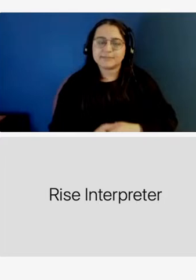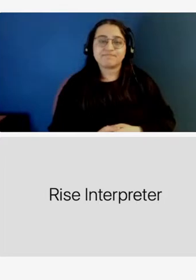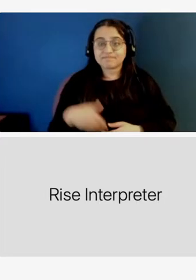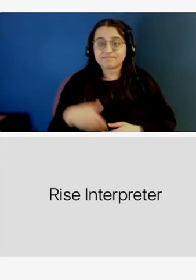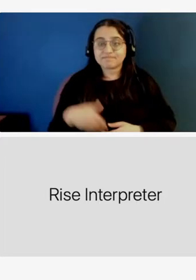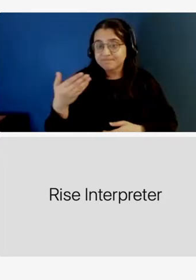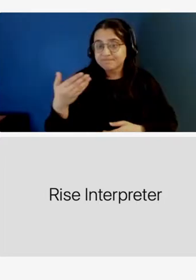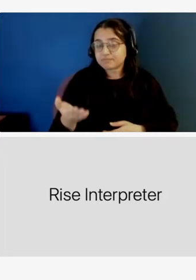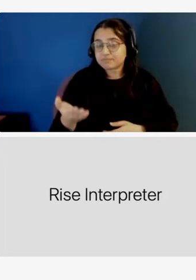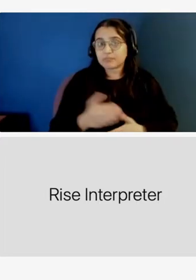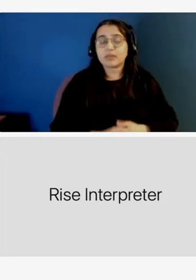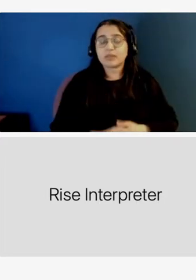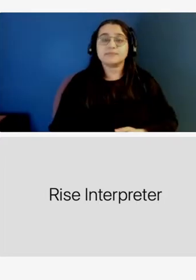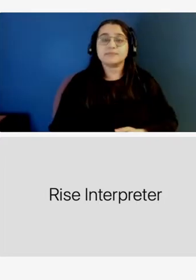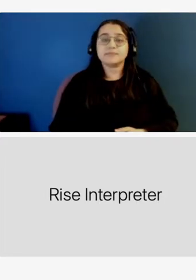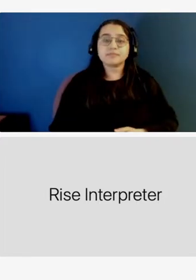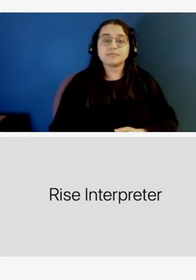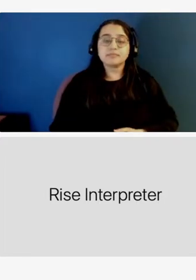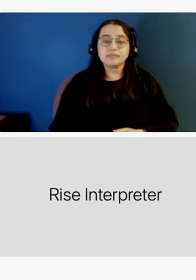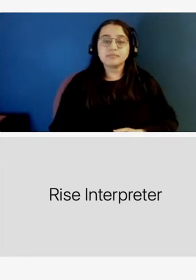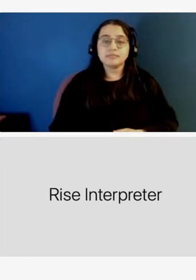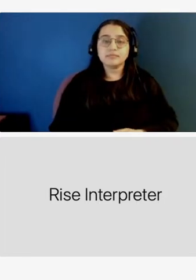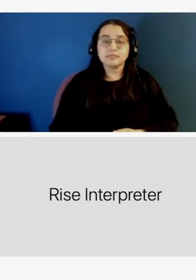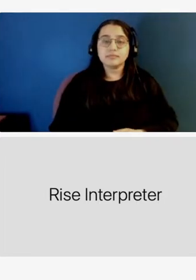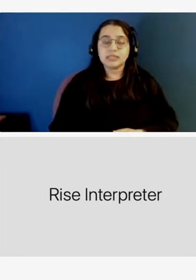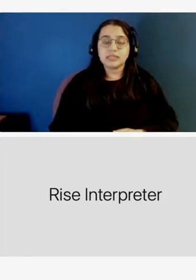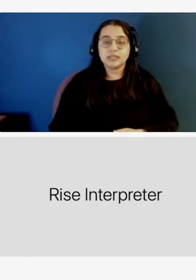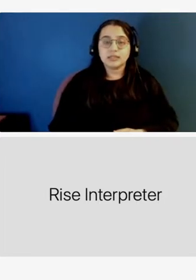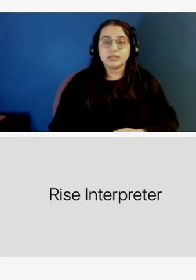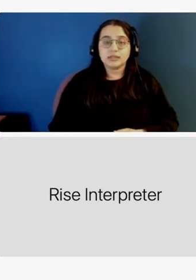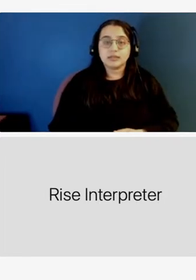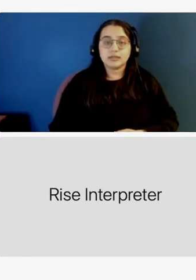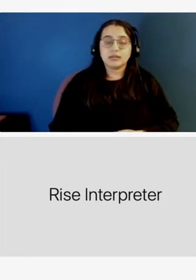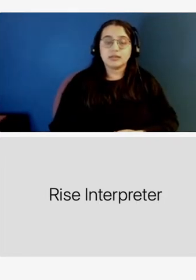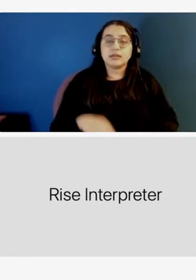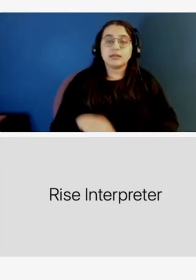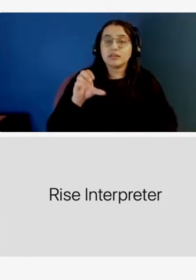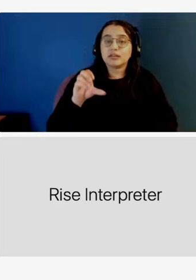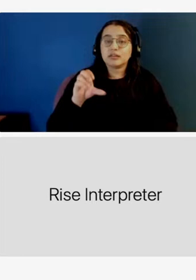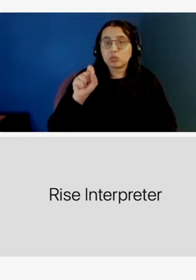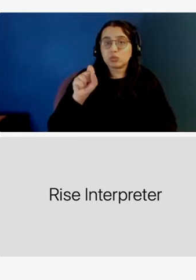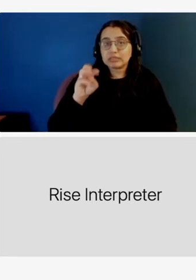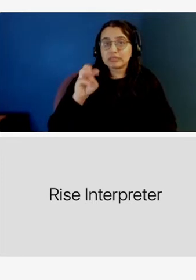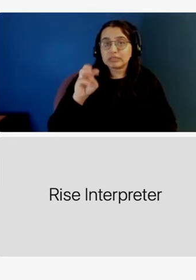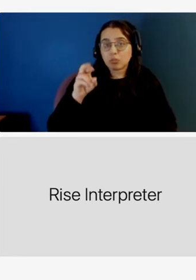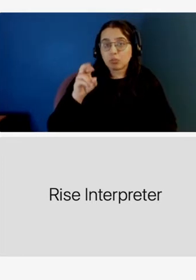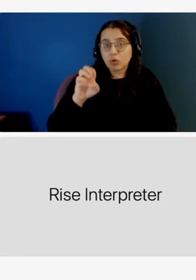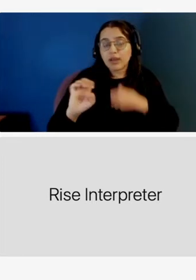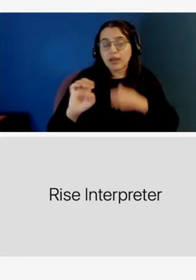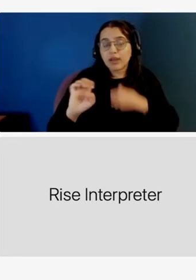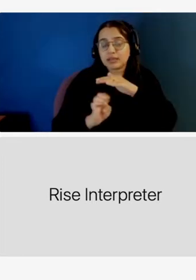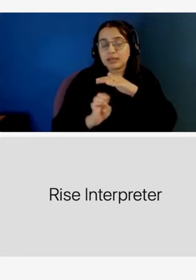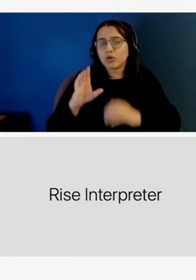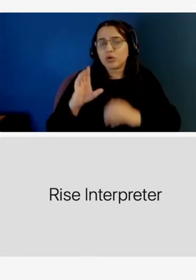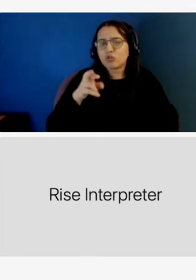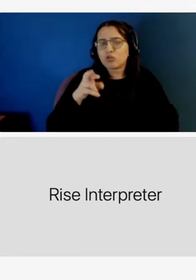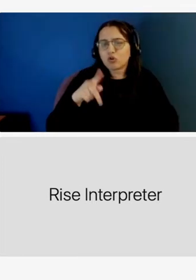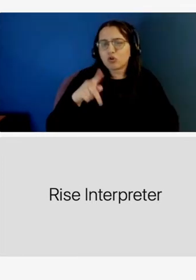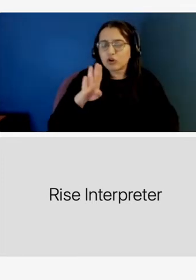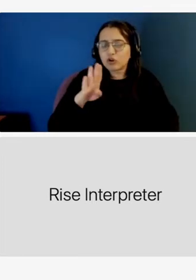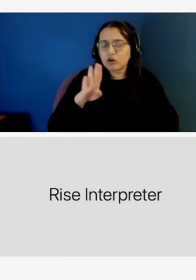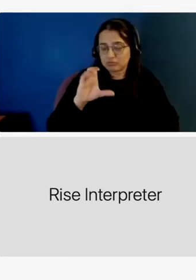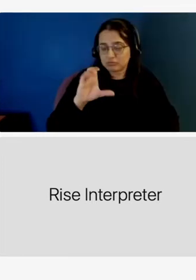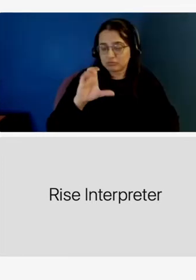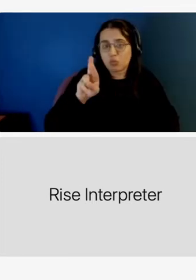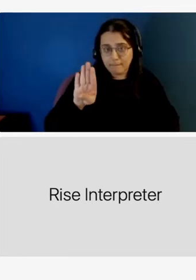right. On the upper half, Crestmore Elementary curb appeal path of travel upgrade. It's one of the board priority projects. We had bid that